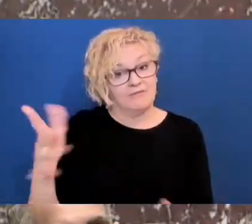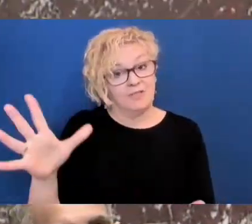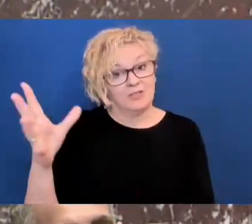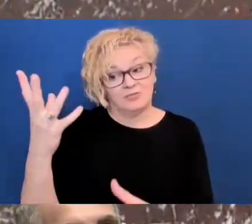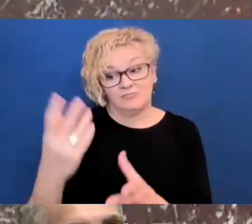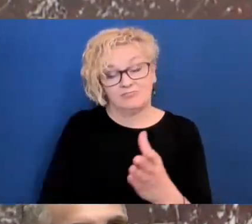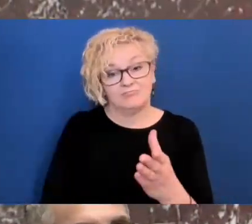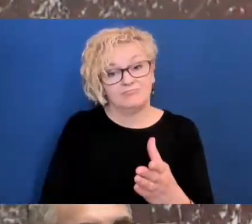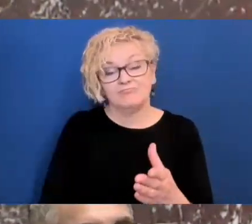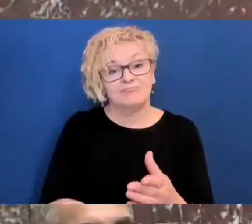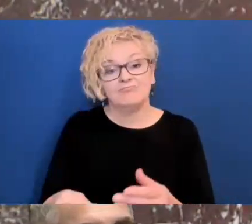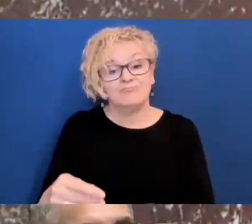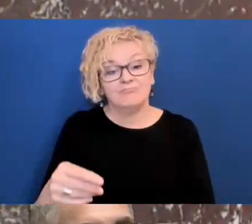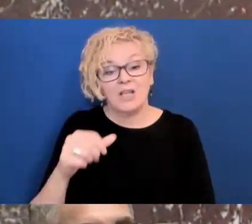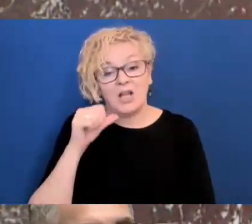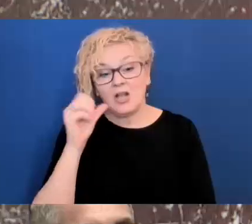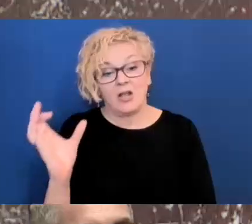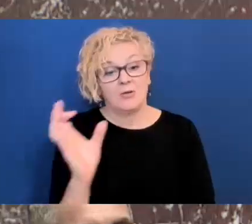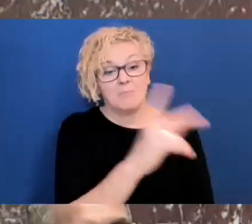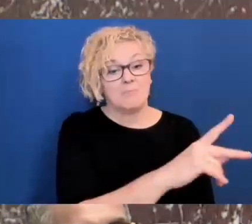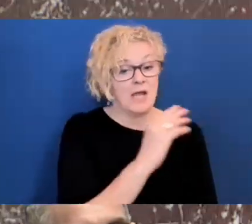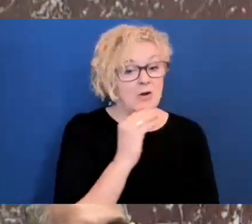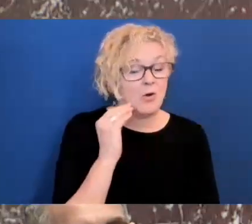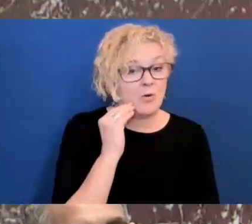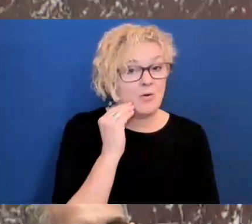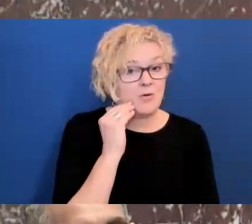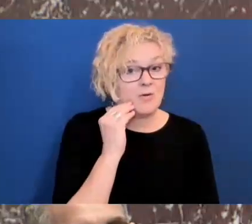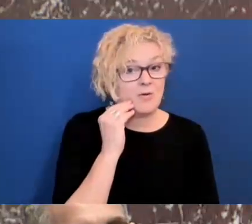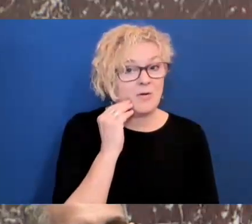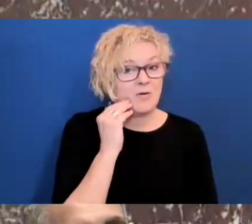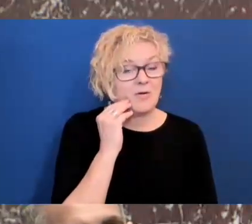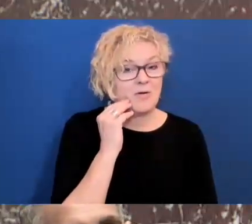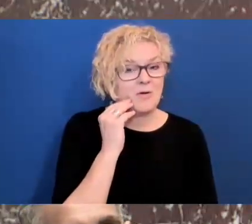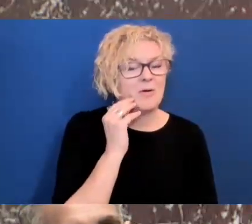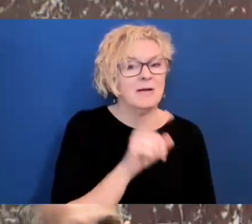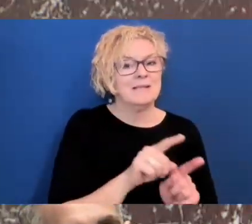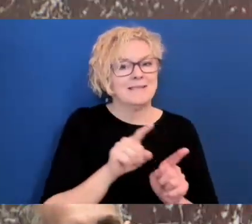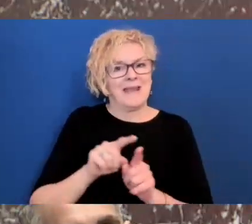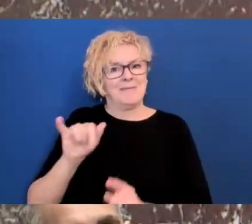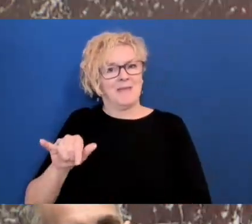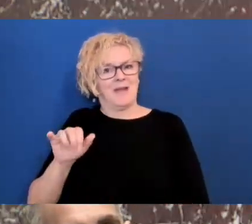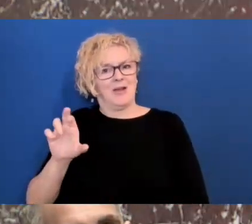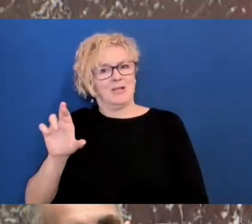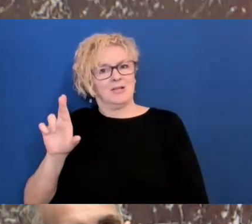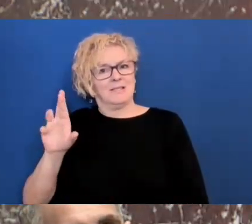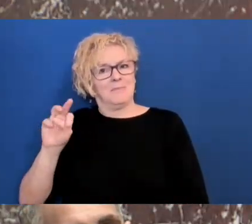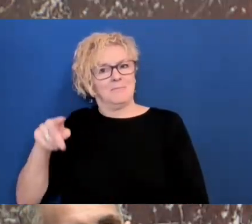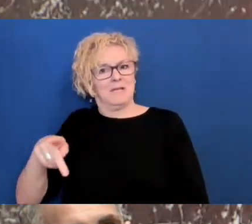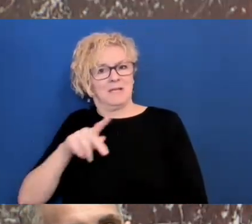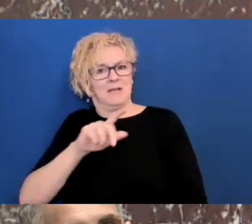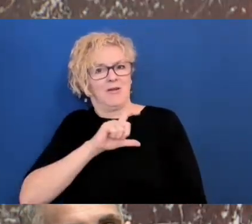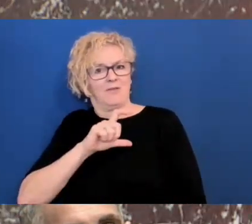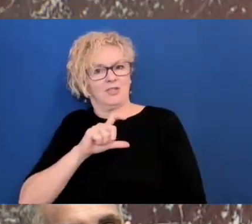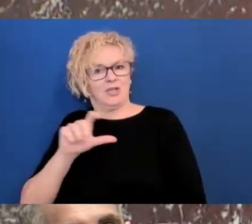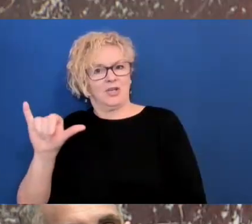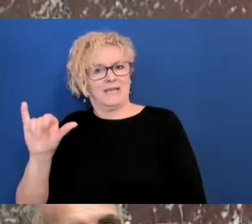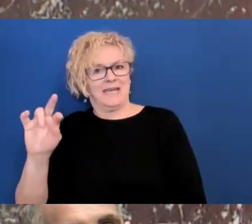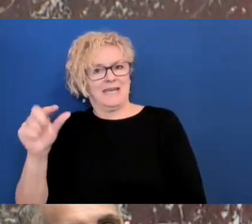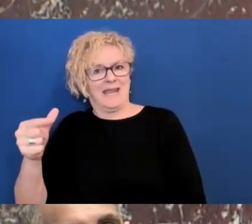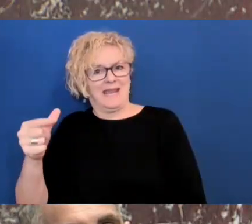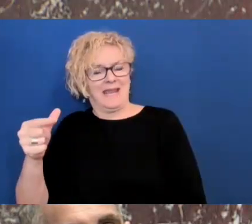home. The reality is that we have not updated our Mental Health Act in any substantial